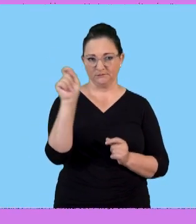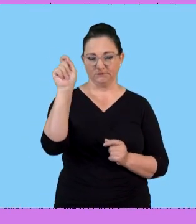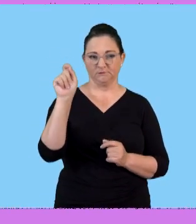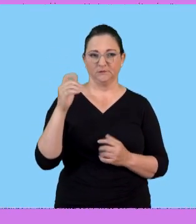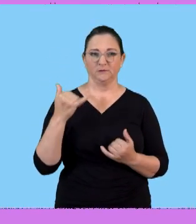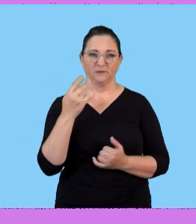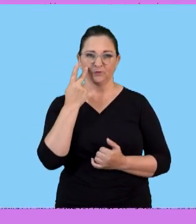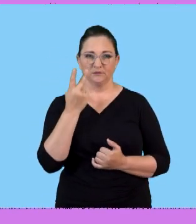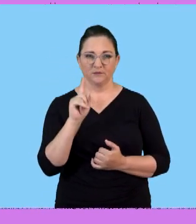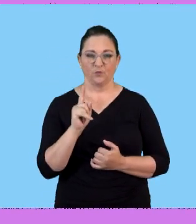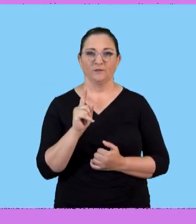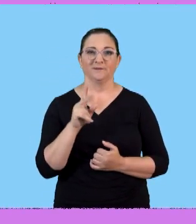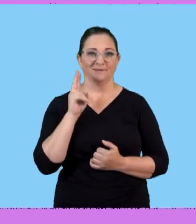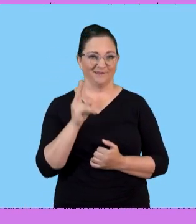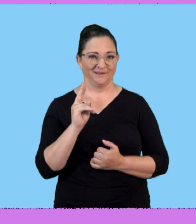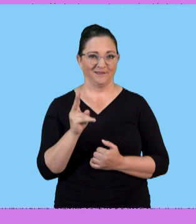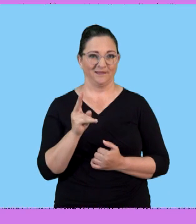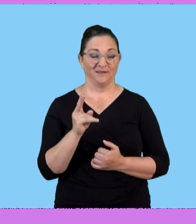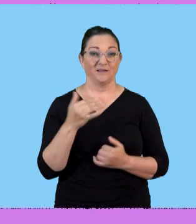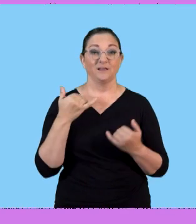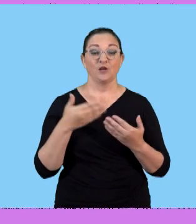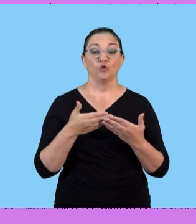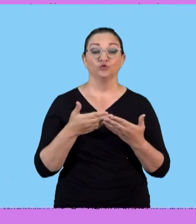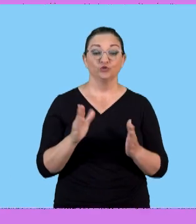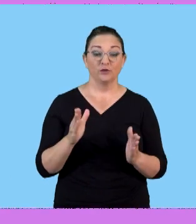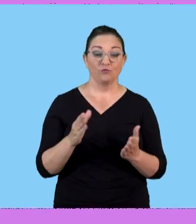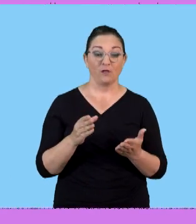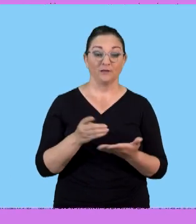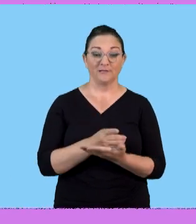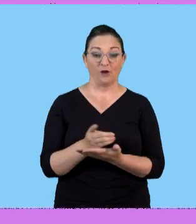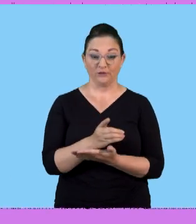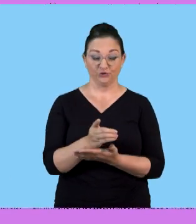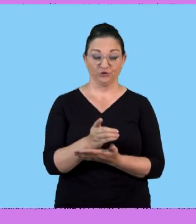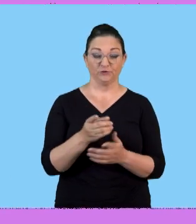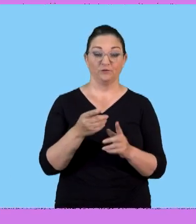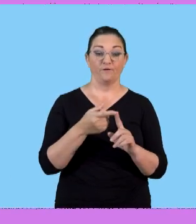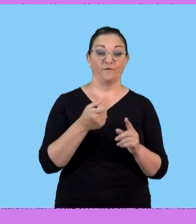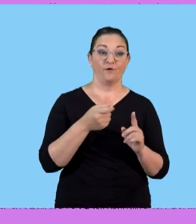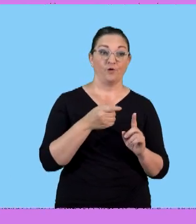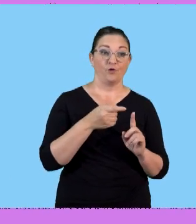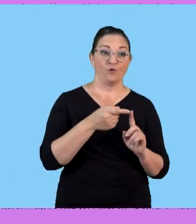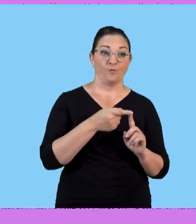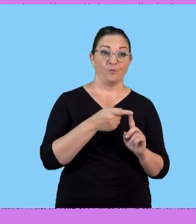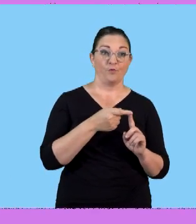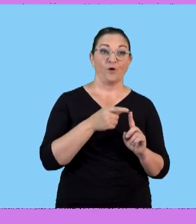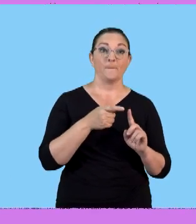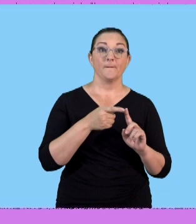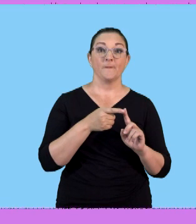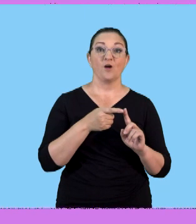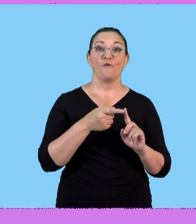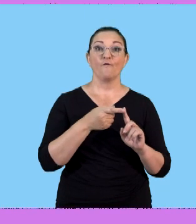now I'm going to read the question to you again. Determine the general direction of Queenstown